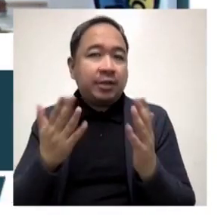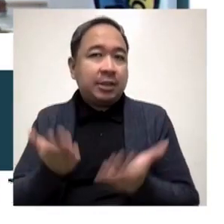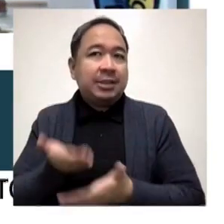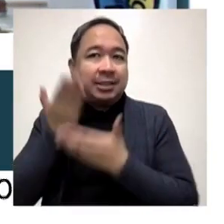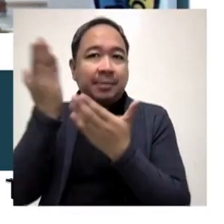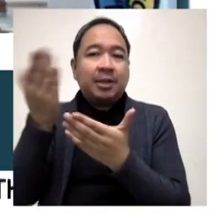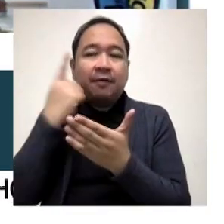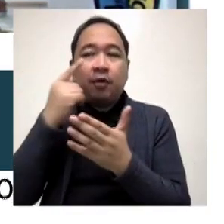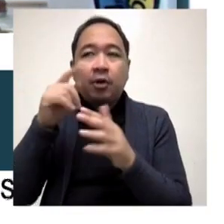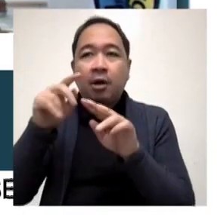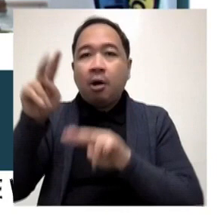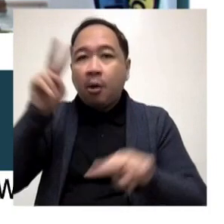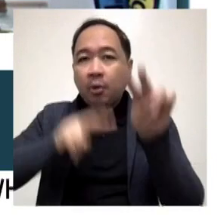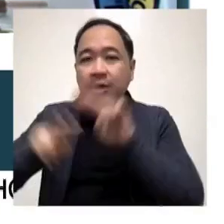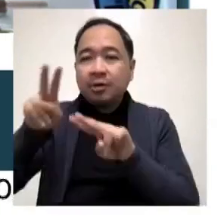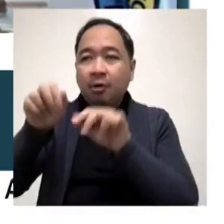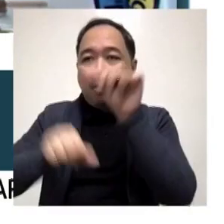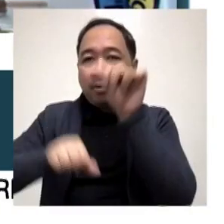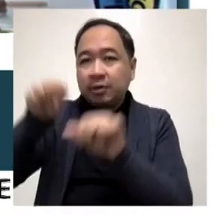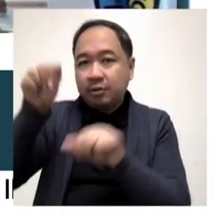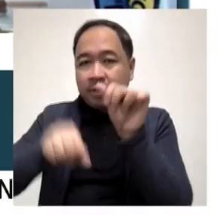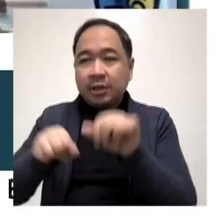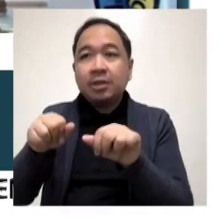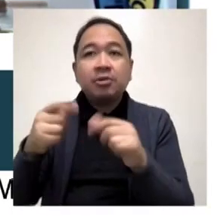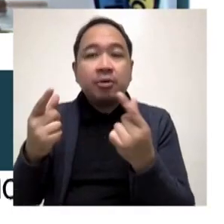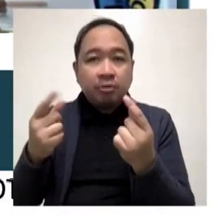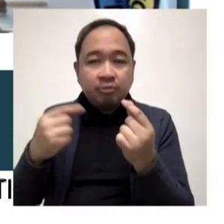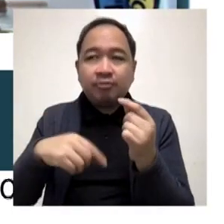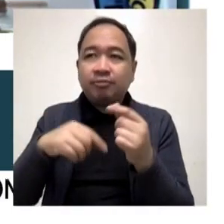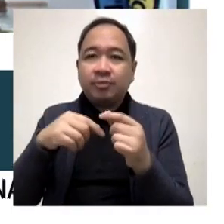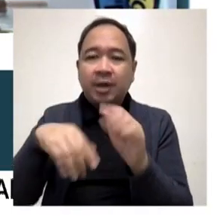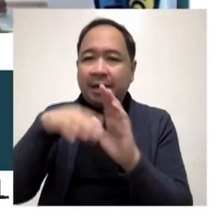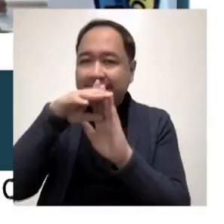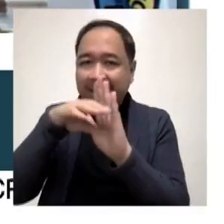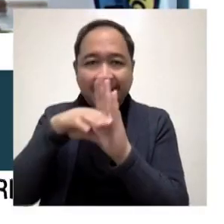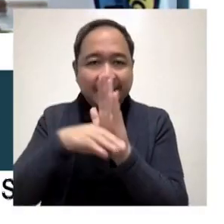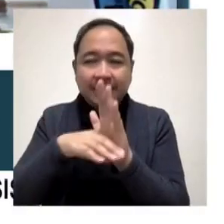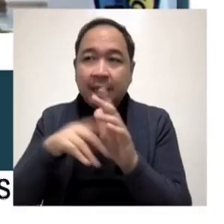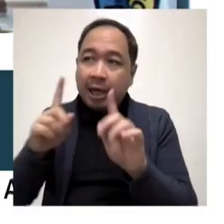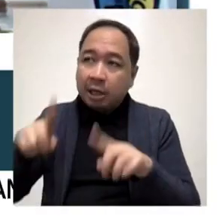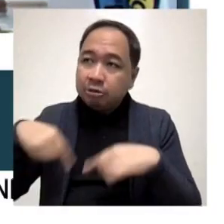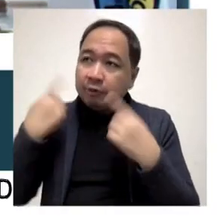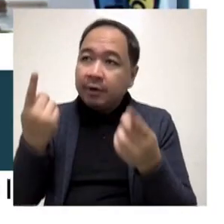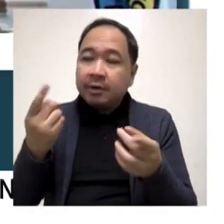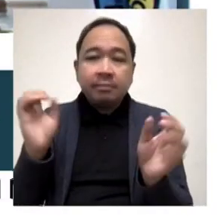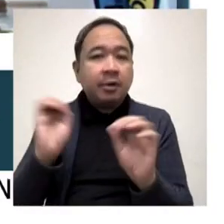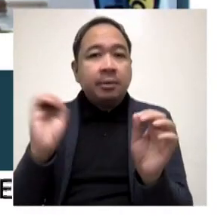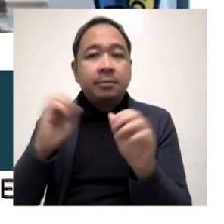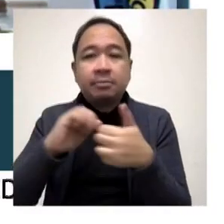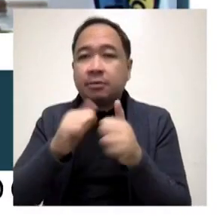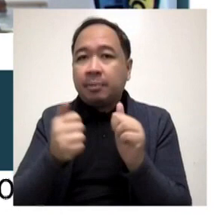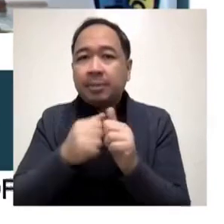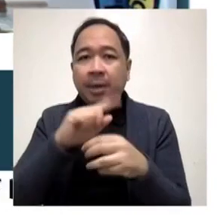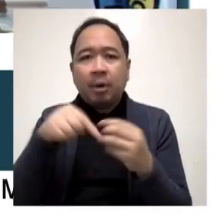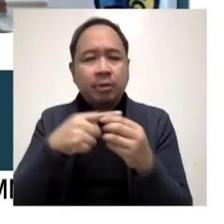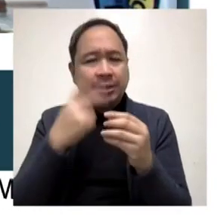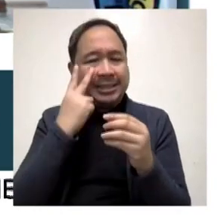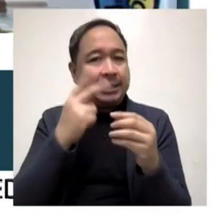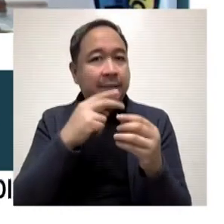Audit audits it. We liquidate it. And so far, we have not had any problems in terms of liquidation during